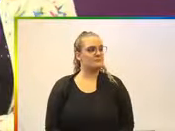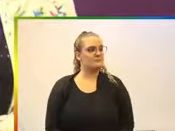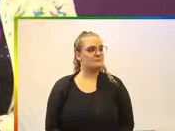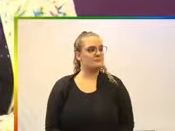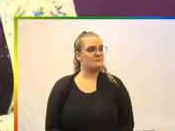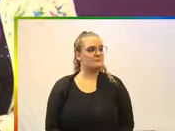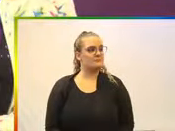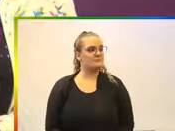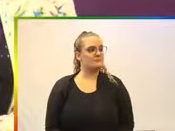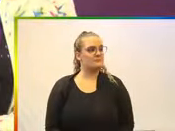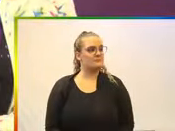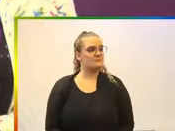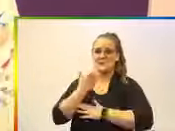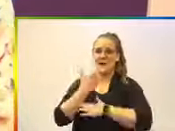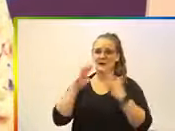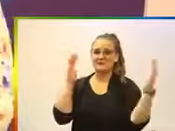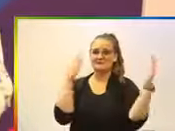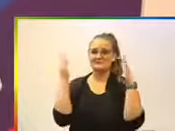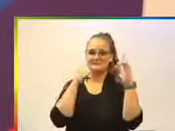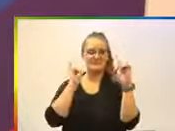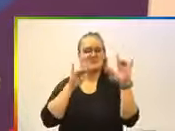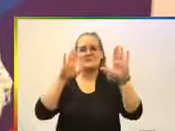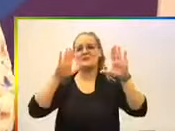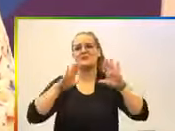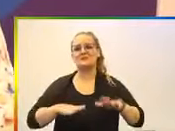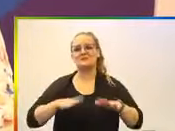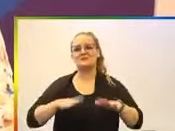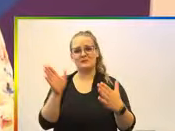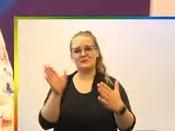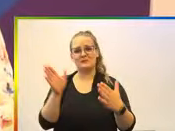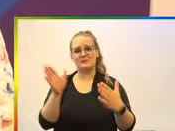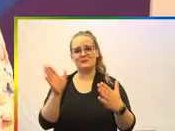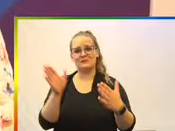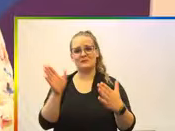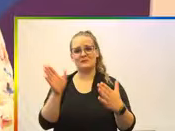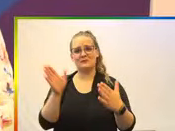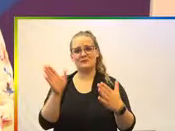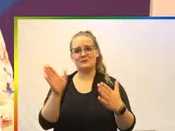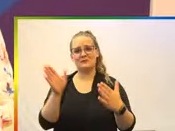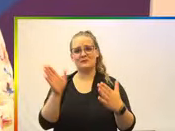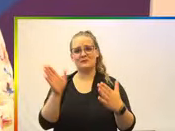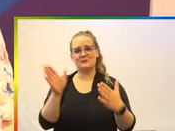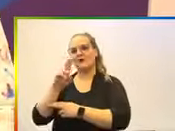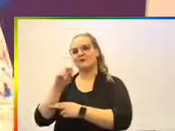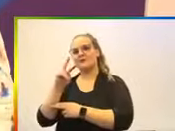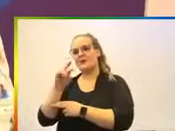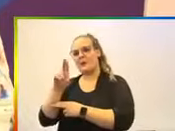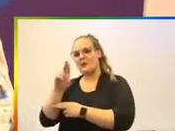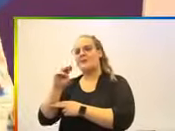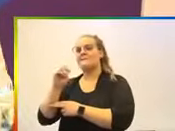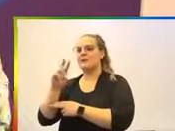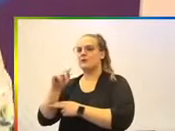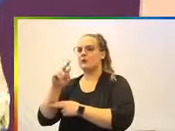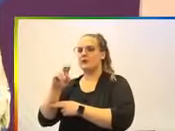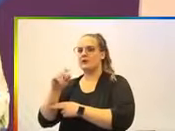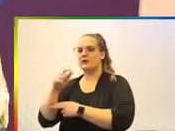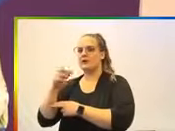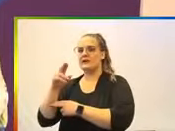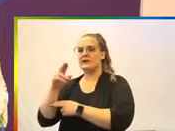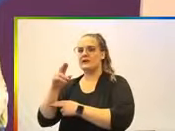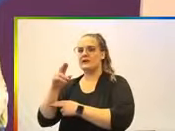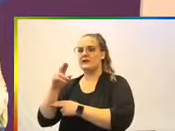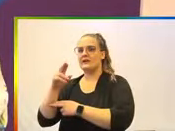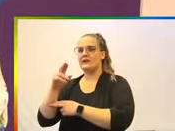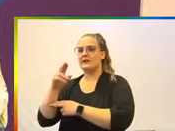Wow, standing ovation for that wonderful performance. Hi, I'm Marvro Metawagi-Nyaga. My pronouns are they, them, theirs, and